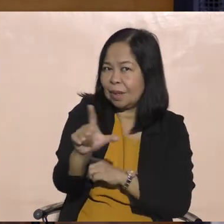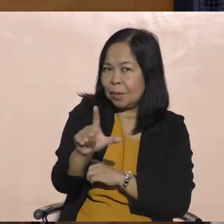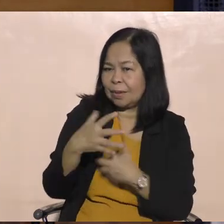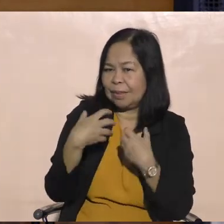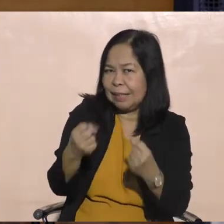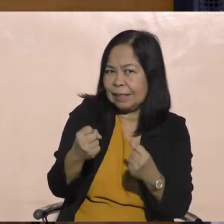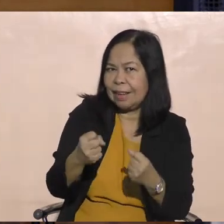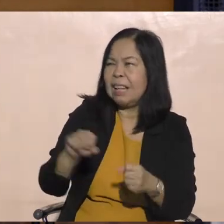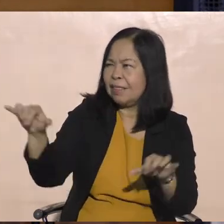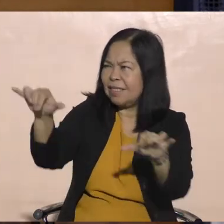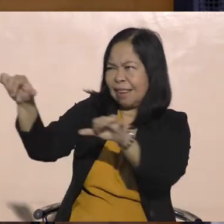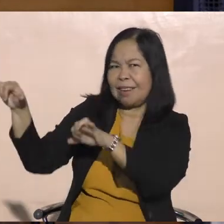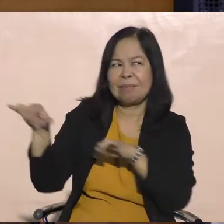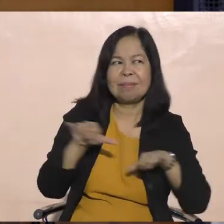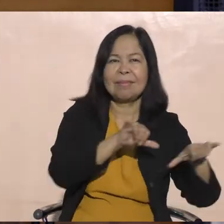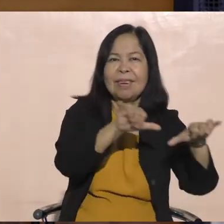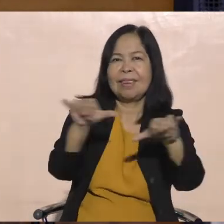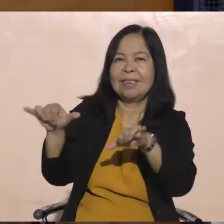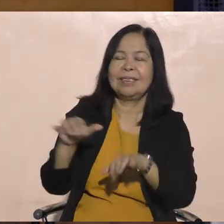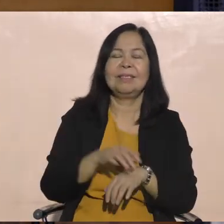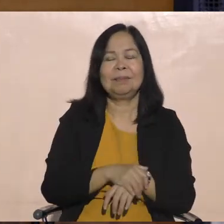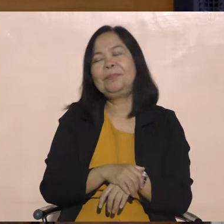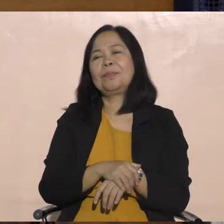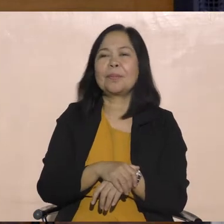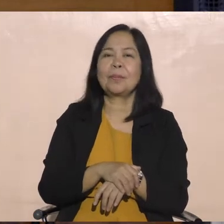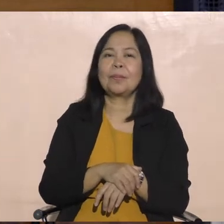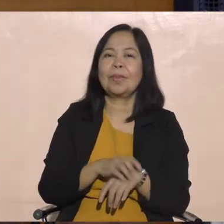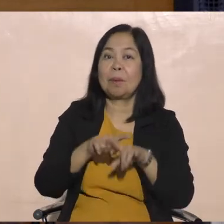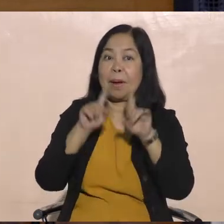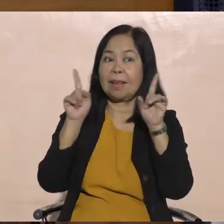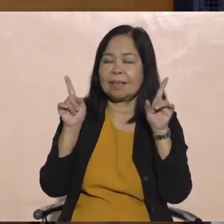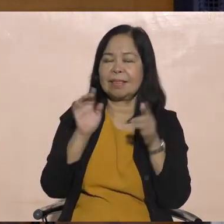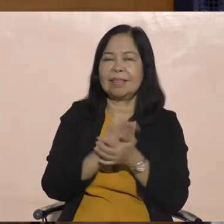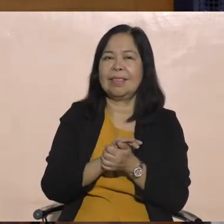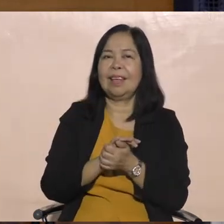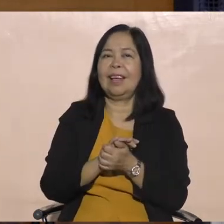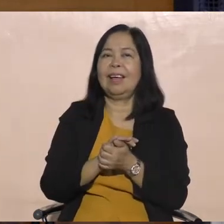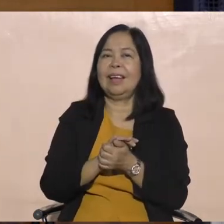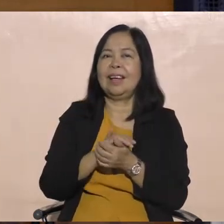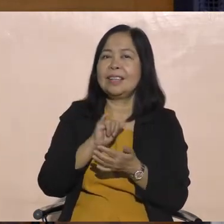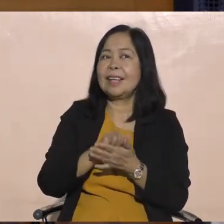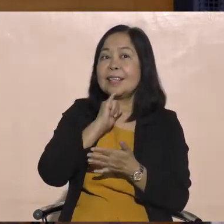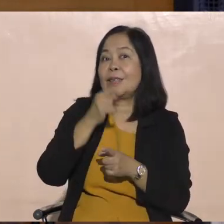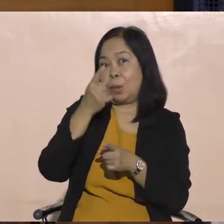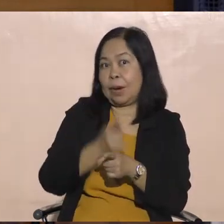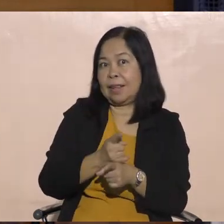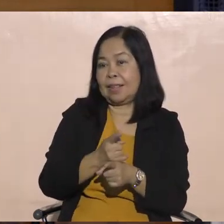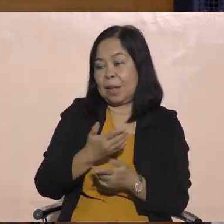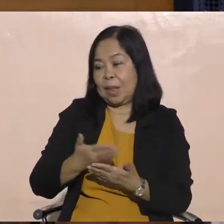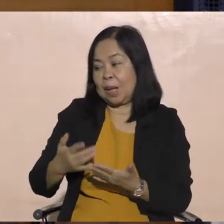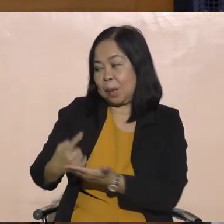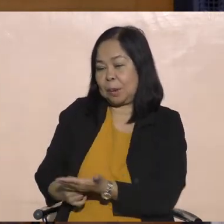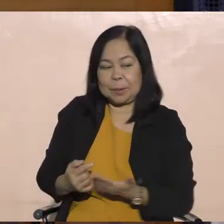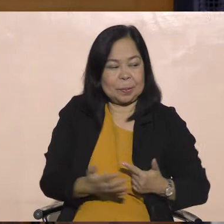Di ba mga ikson? But in our perspective, sa atong panlantaw, that should be the right thing to do at